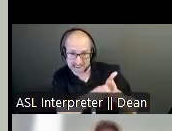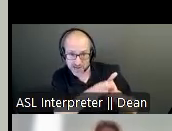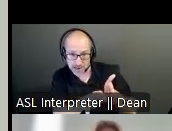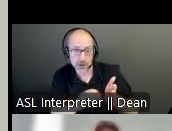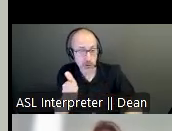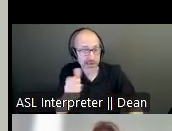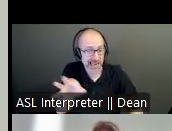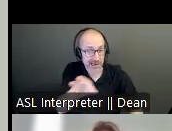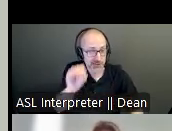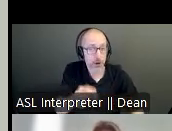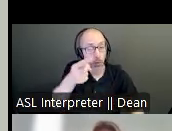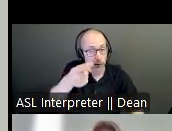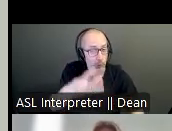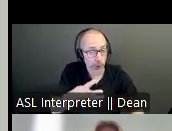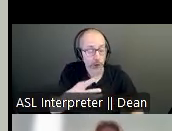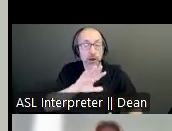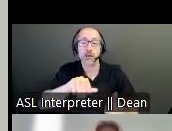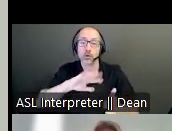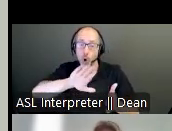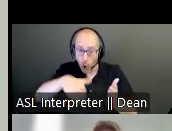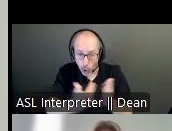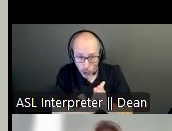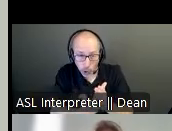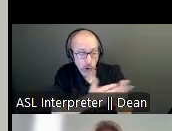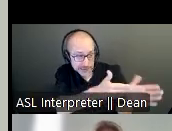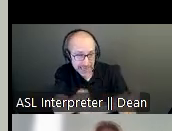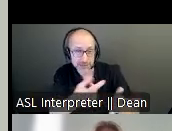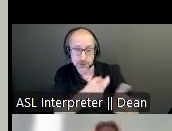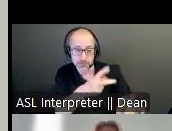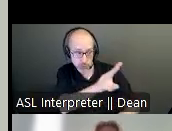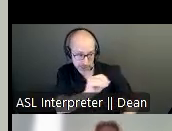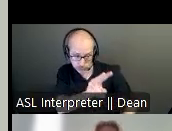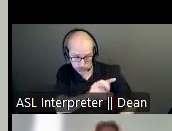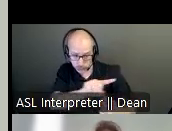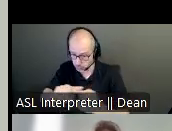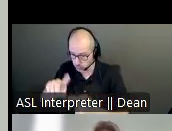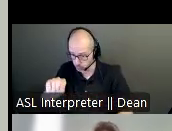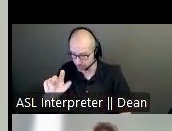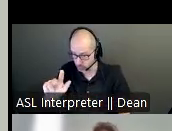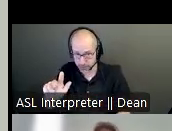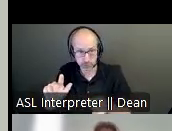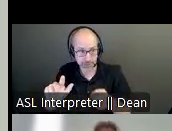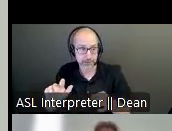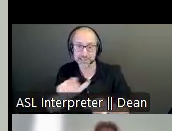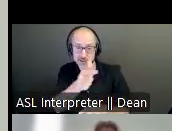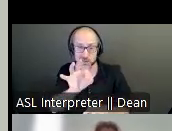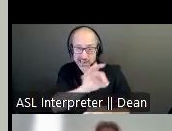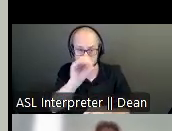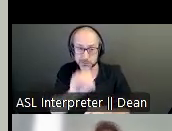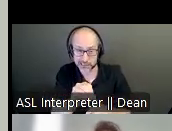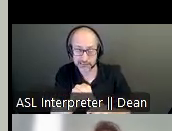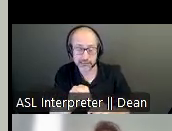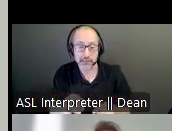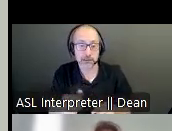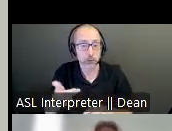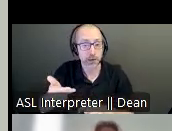of all deaths from 2002 to 2023. Access and possession of firearms is tracked as a